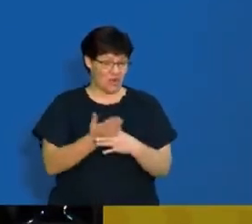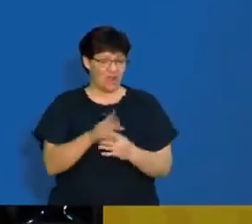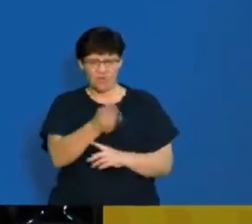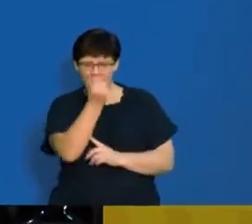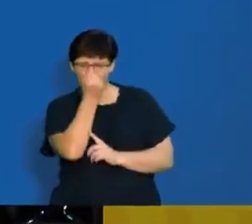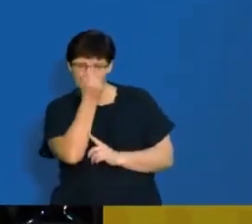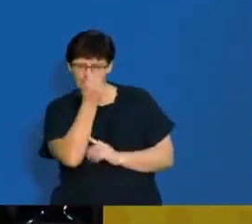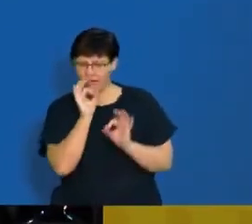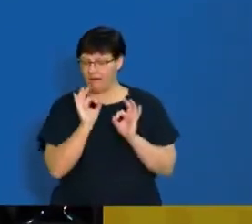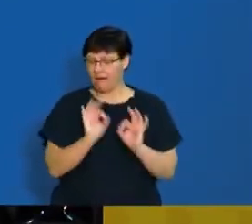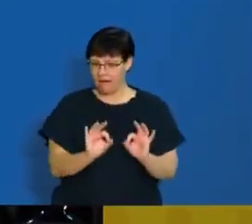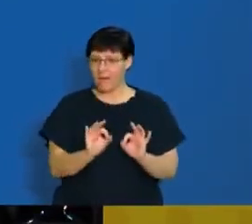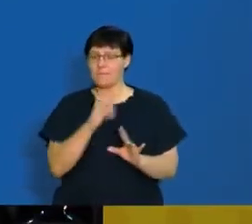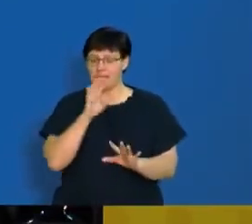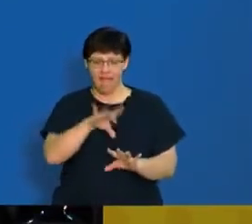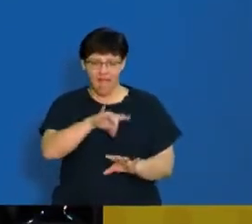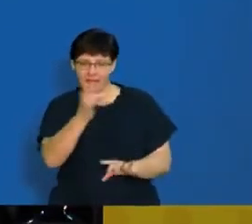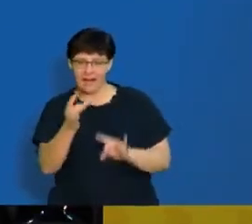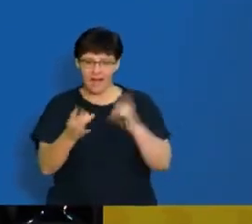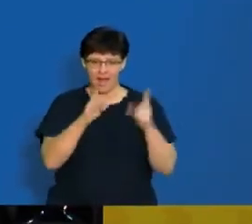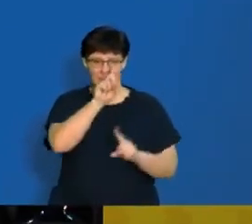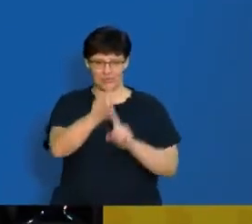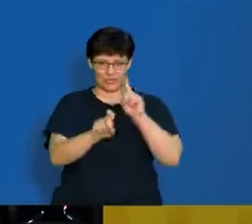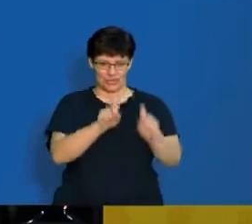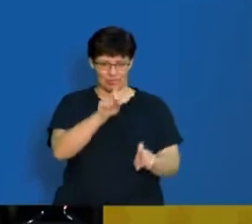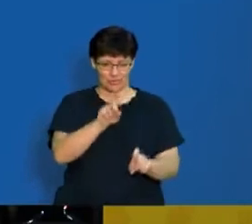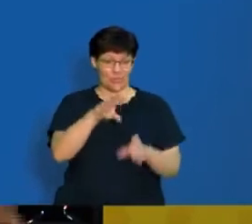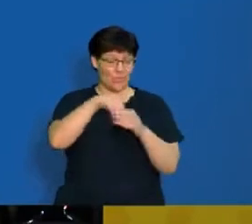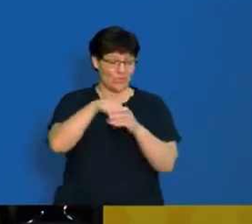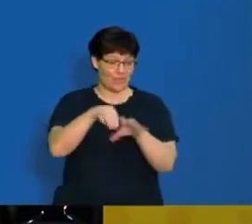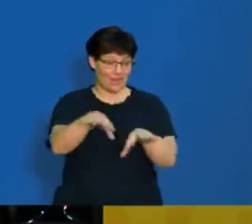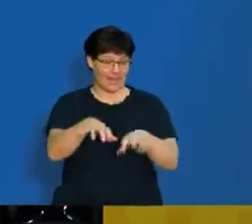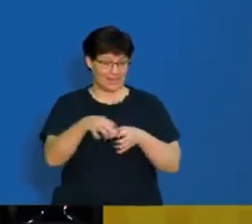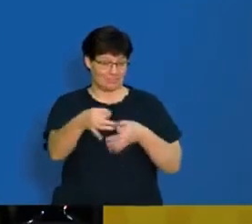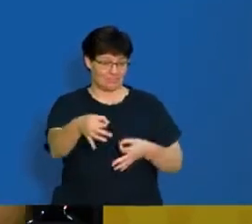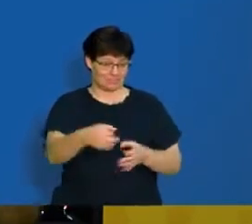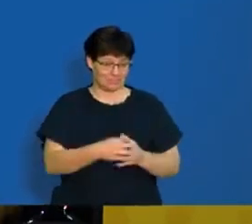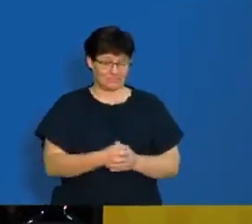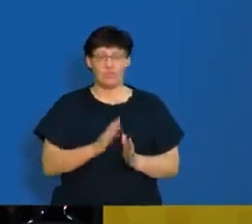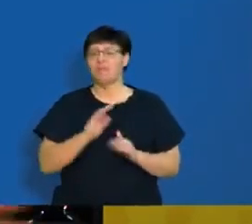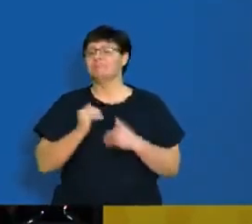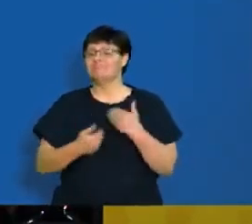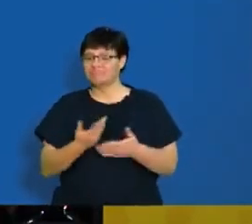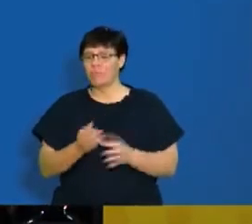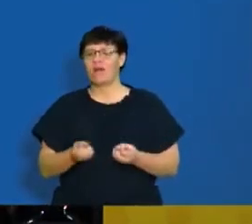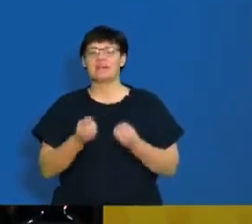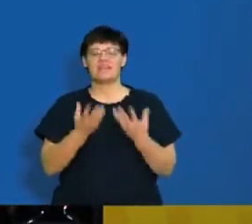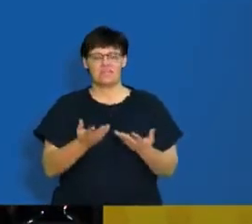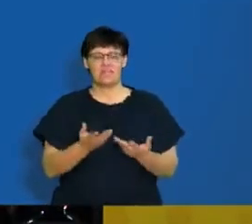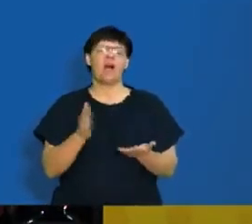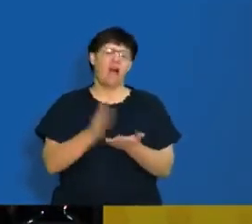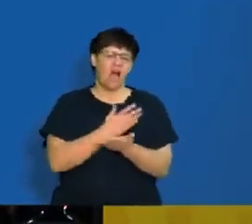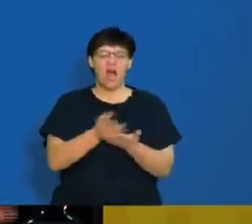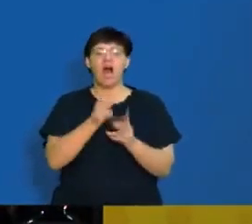understand exactly how to analyze the questions in the exam. Okay, now let's carry on, and I'm going to give you some